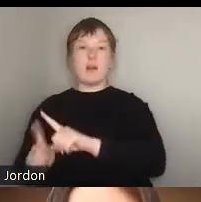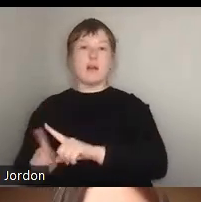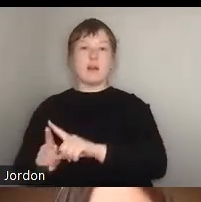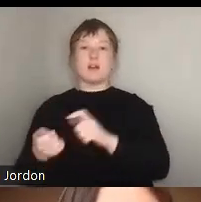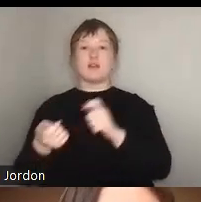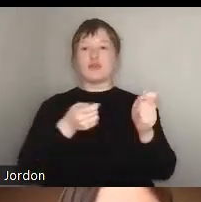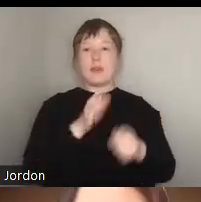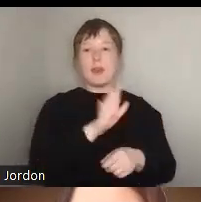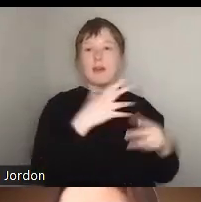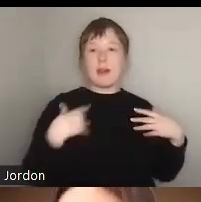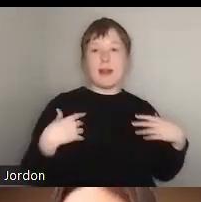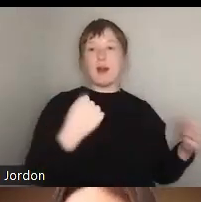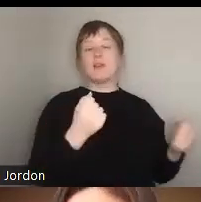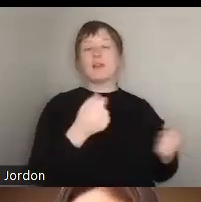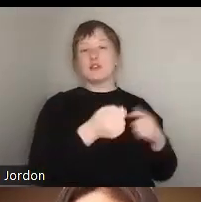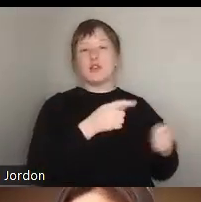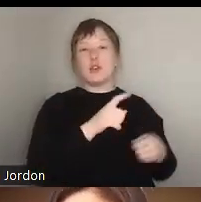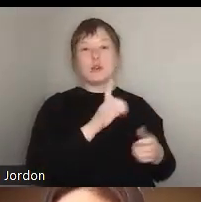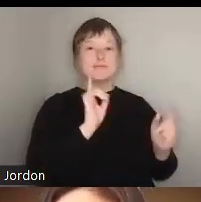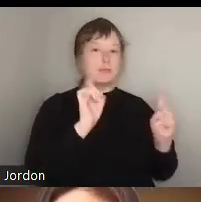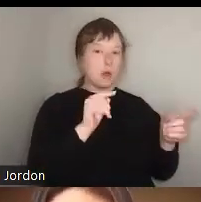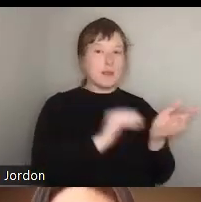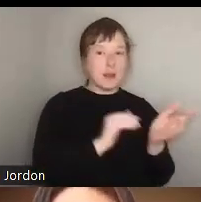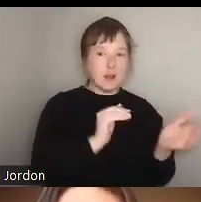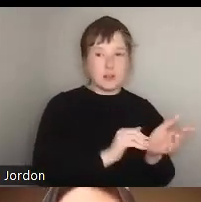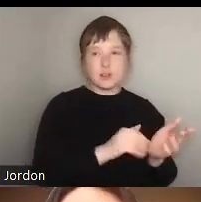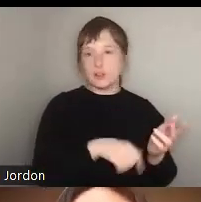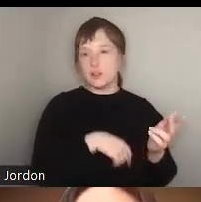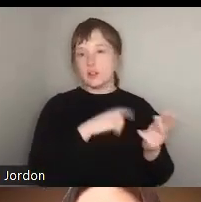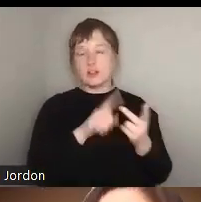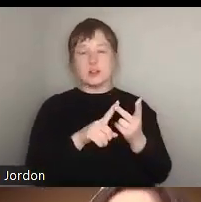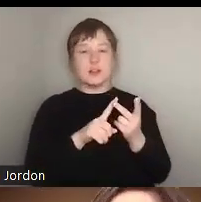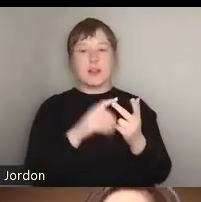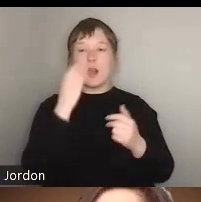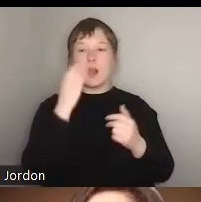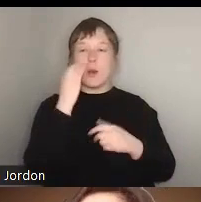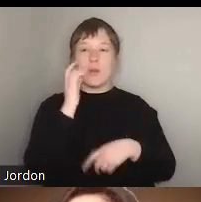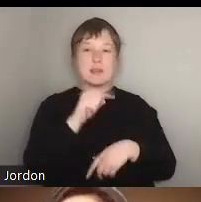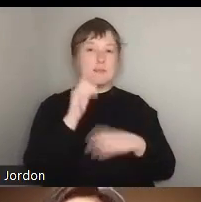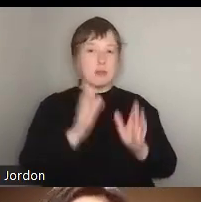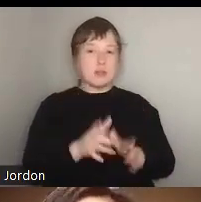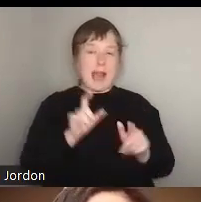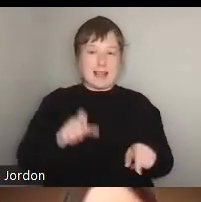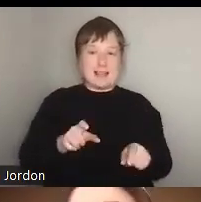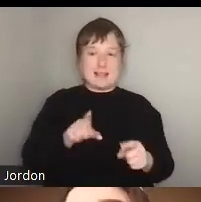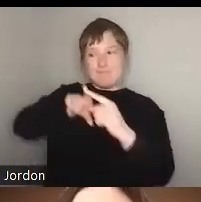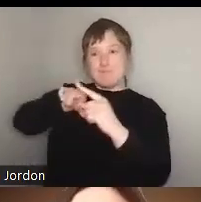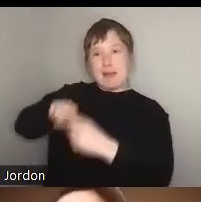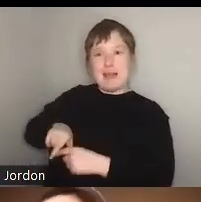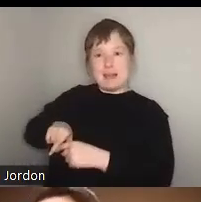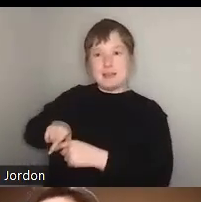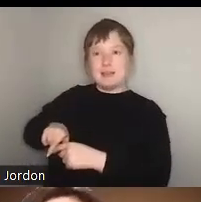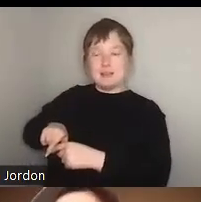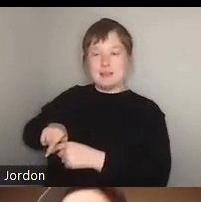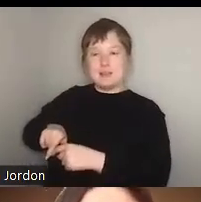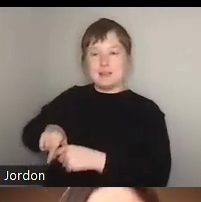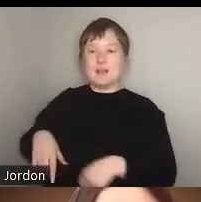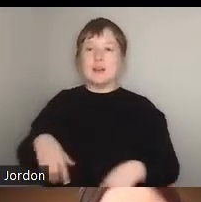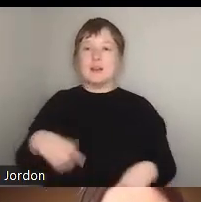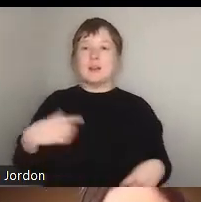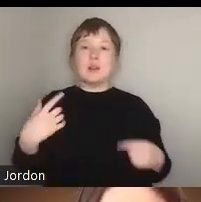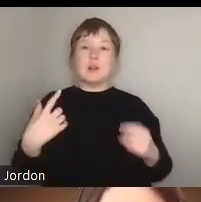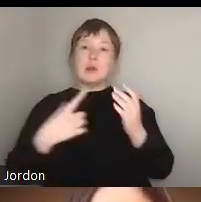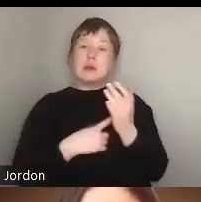health. They can control if they're going to doctor's appointments. They know that this person has to rely on them. And so some of the